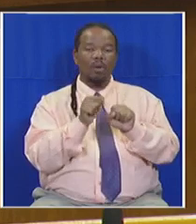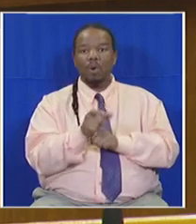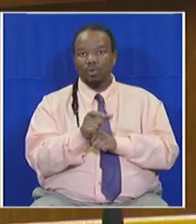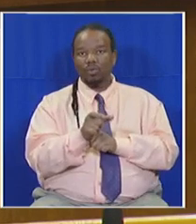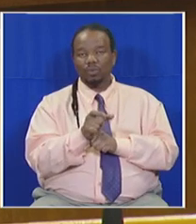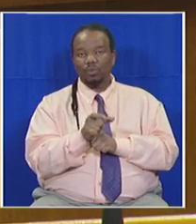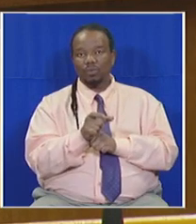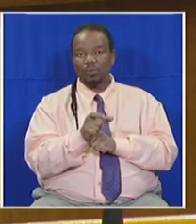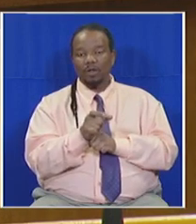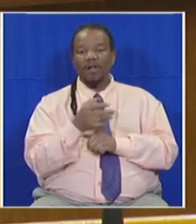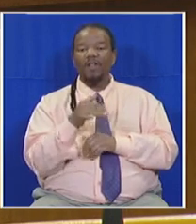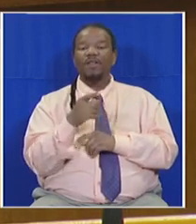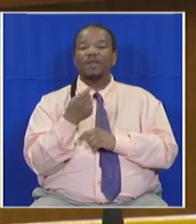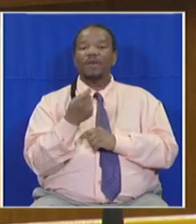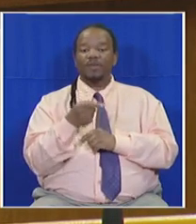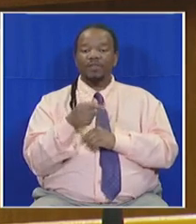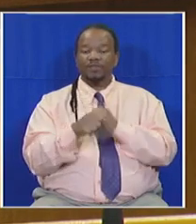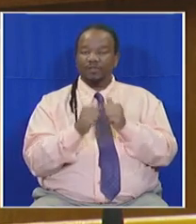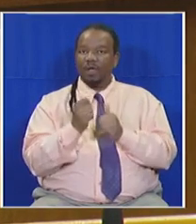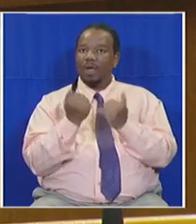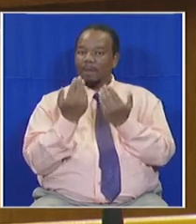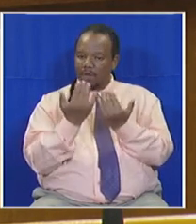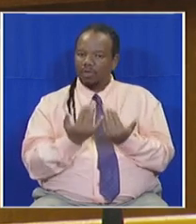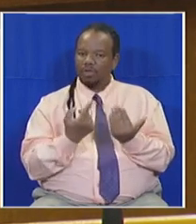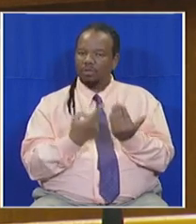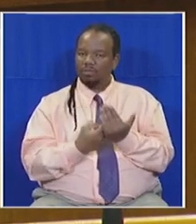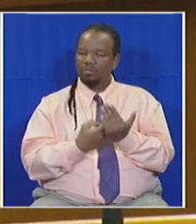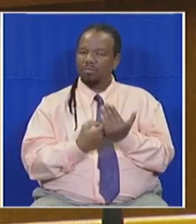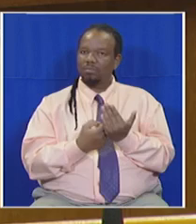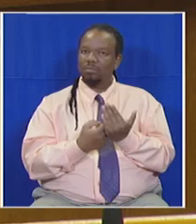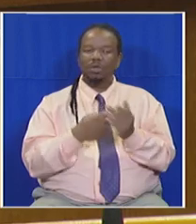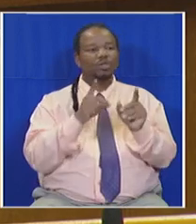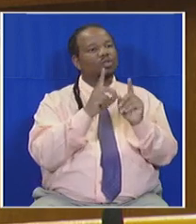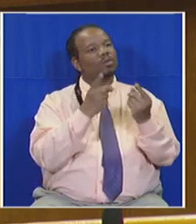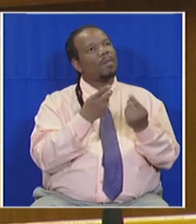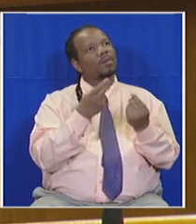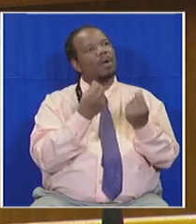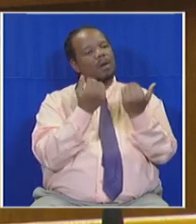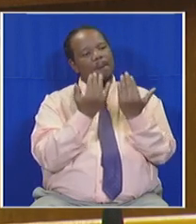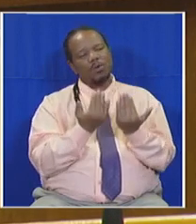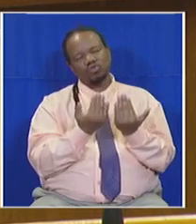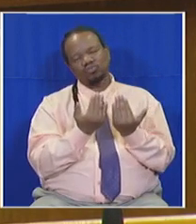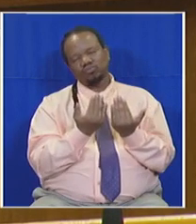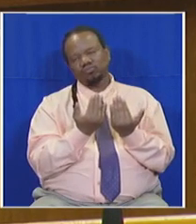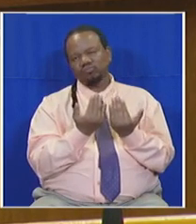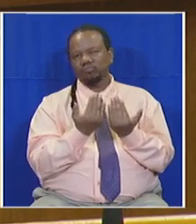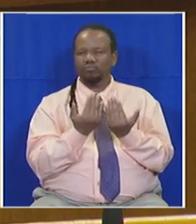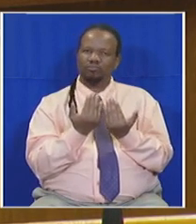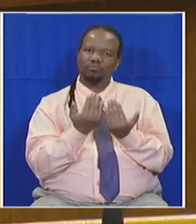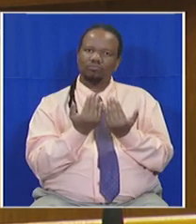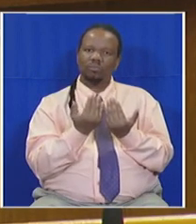for this year budget allocation, the department's amount is equated to